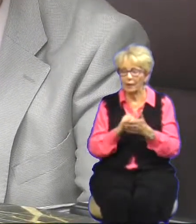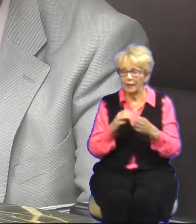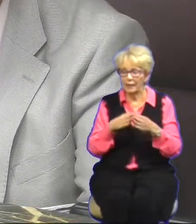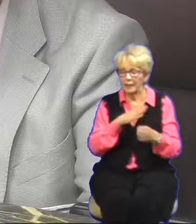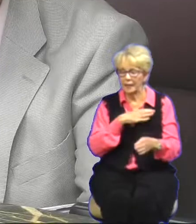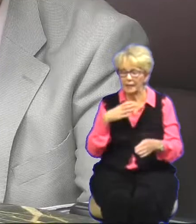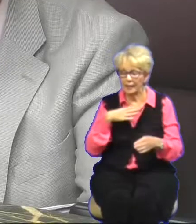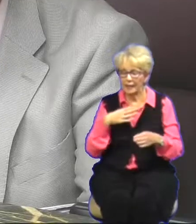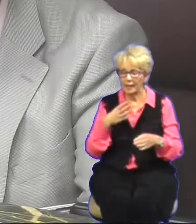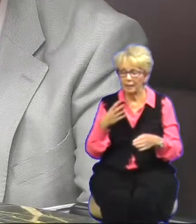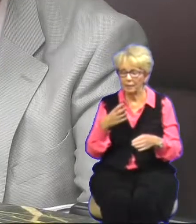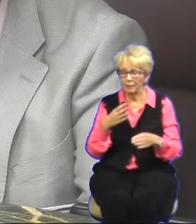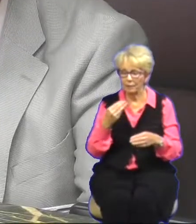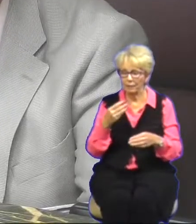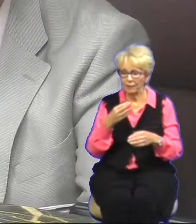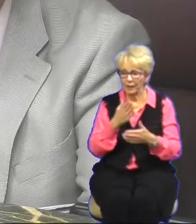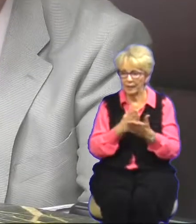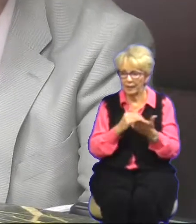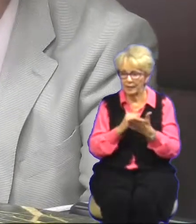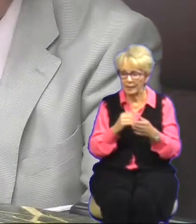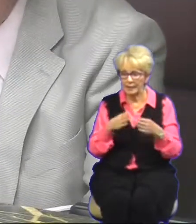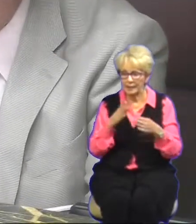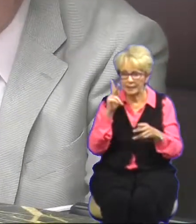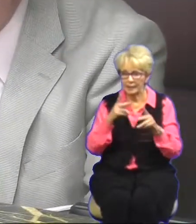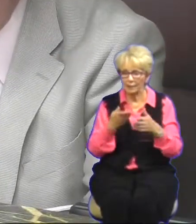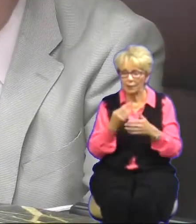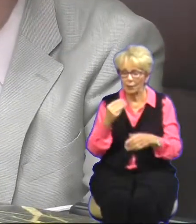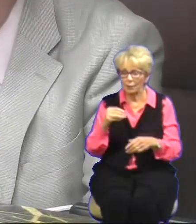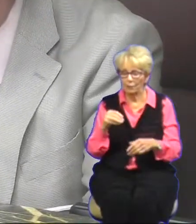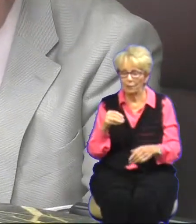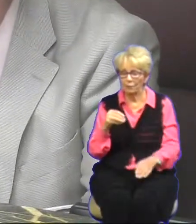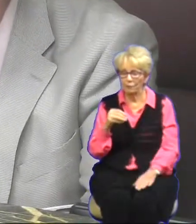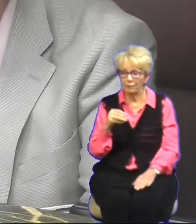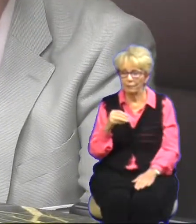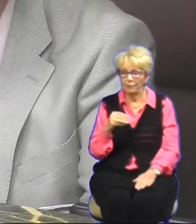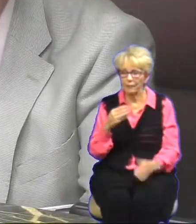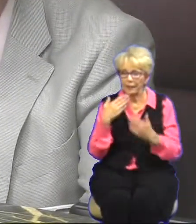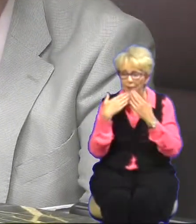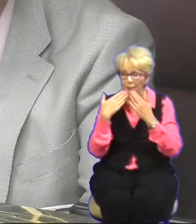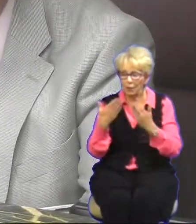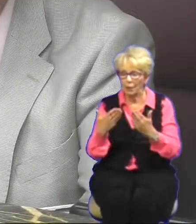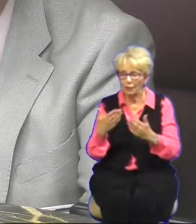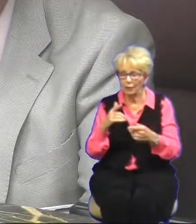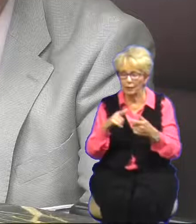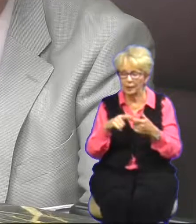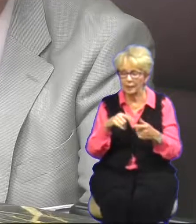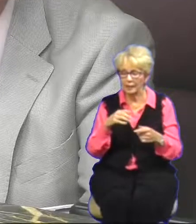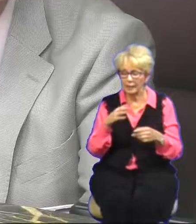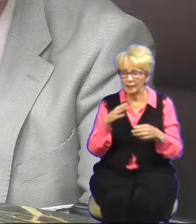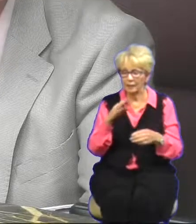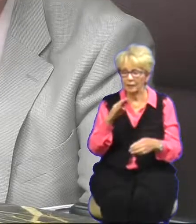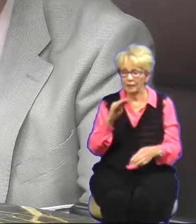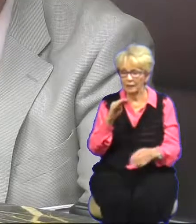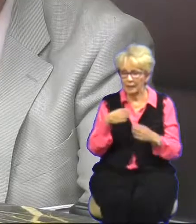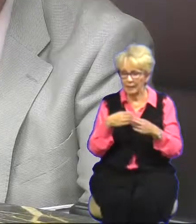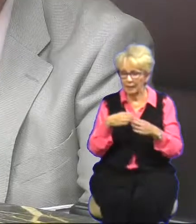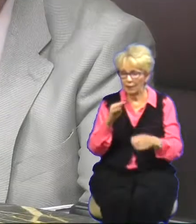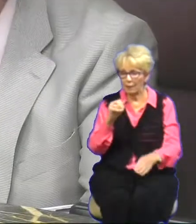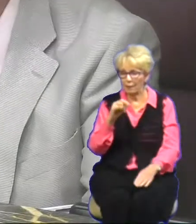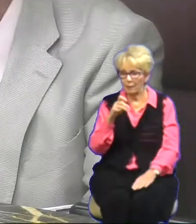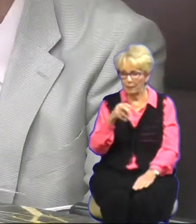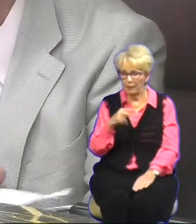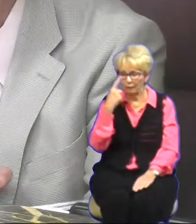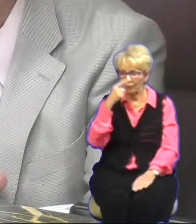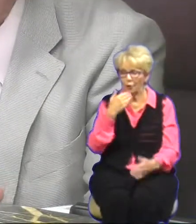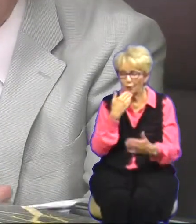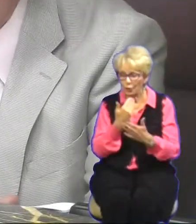the City of Morganton that on behalf of the citizens and residents of Morganton, gracious appreciation and thanks is hereby expressed to the town of Maiden